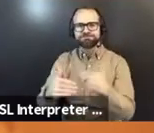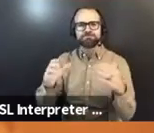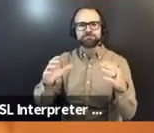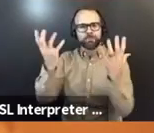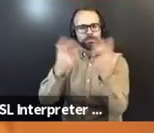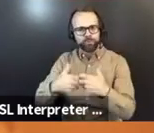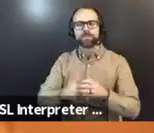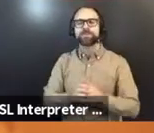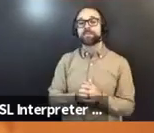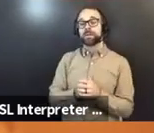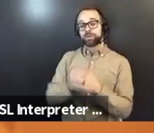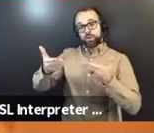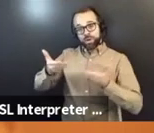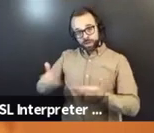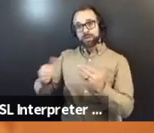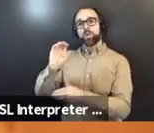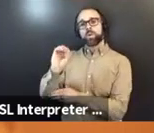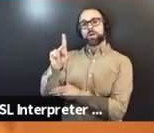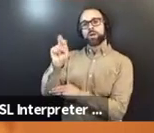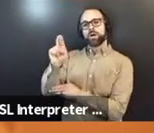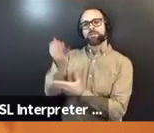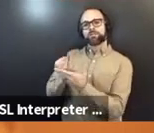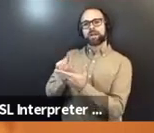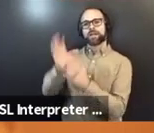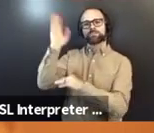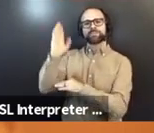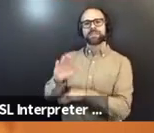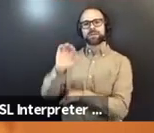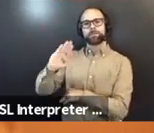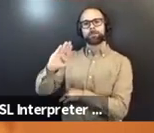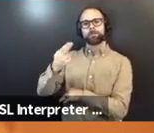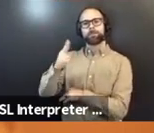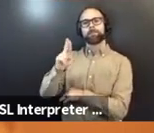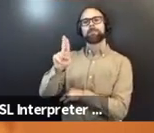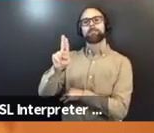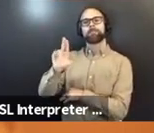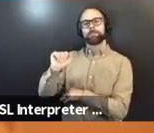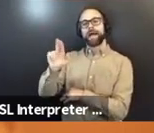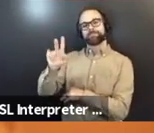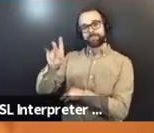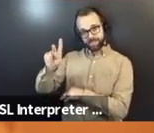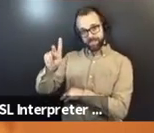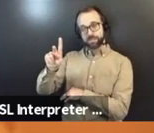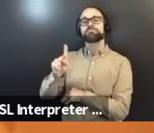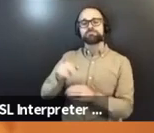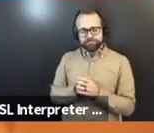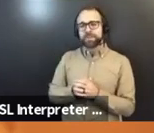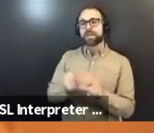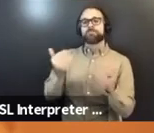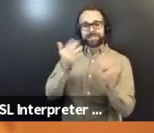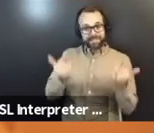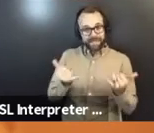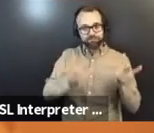speaker, Bhavik from OKR Financial, to you today, I would like to let you know that today's session is being recorded. It's being